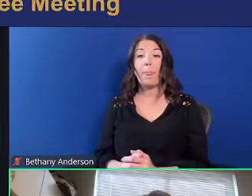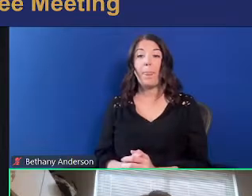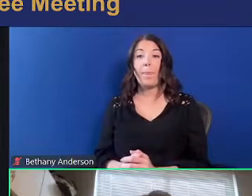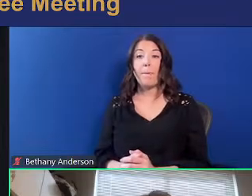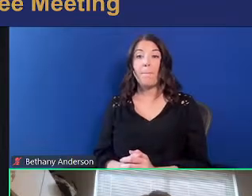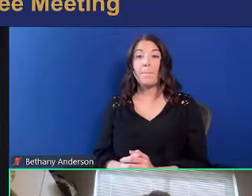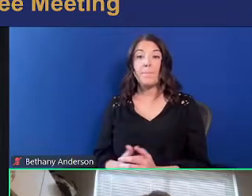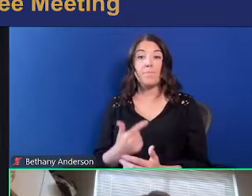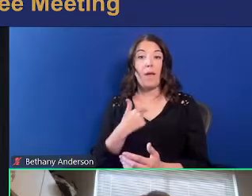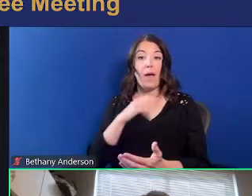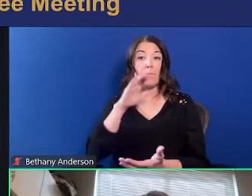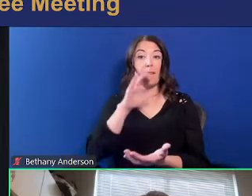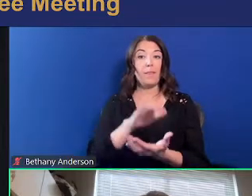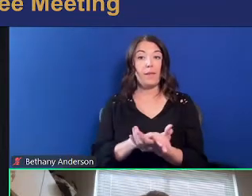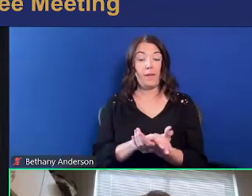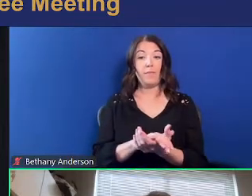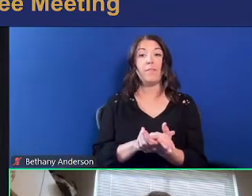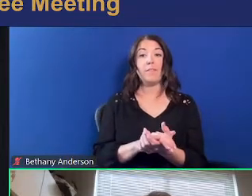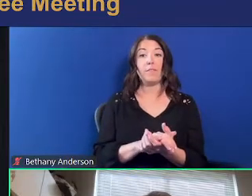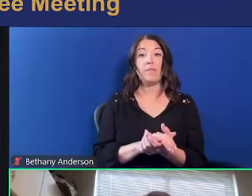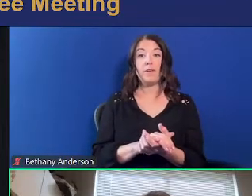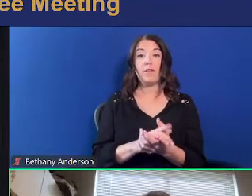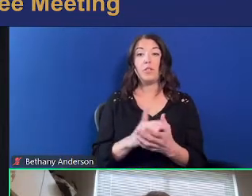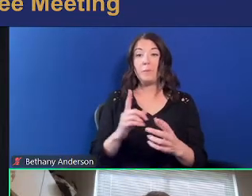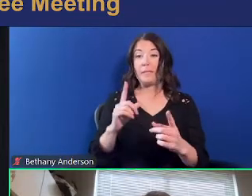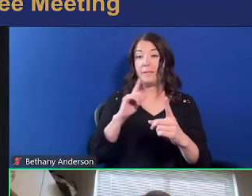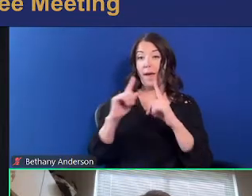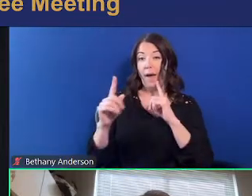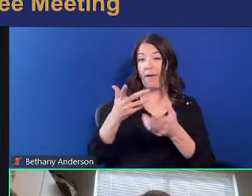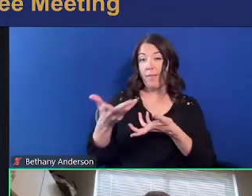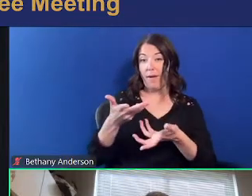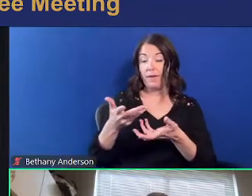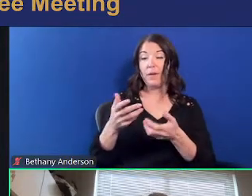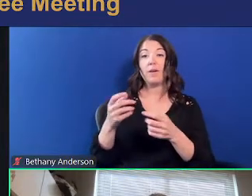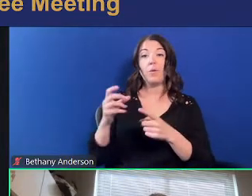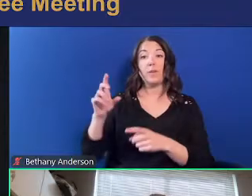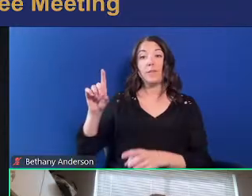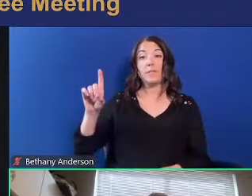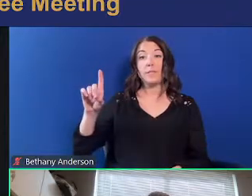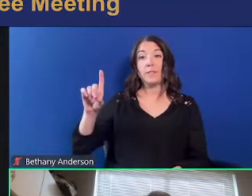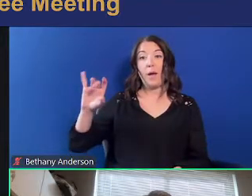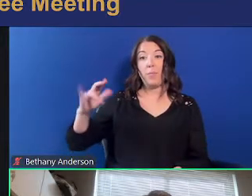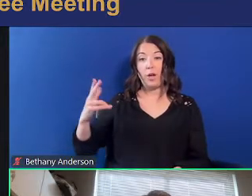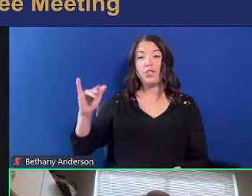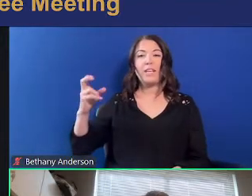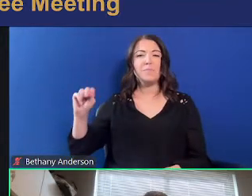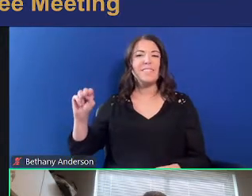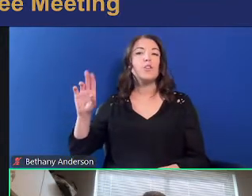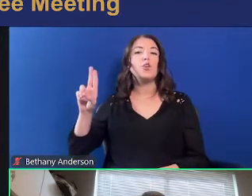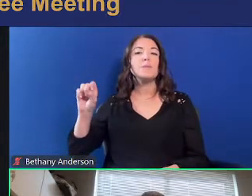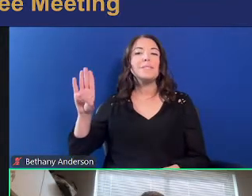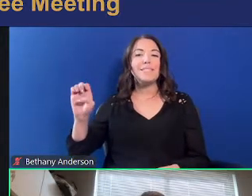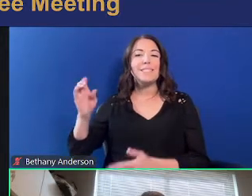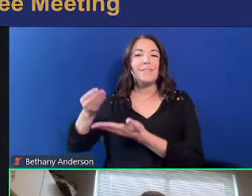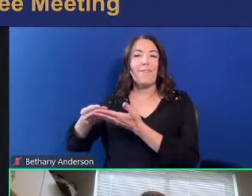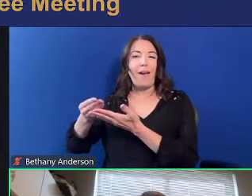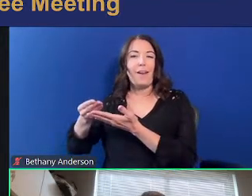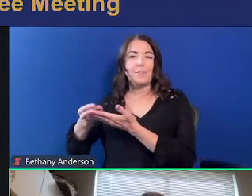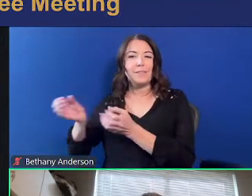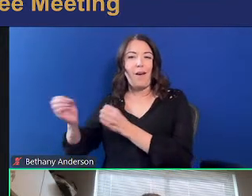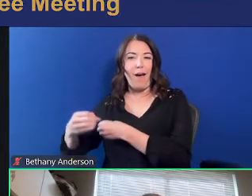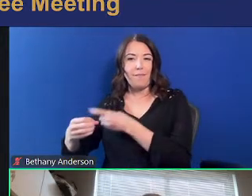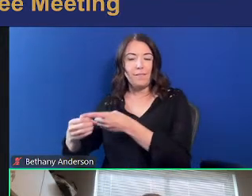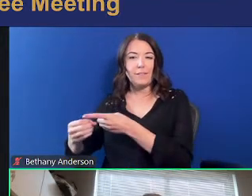I believe there's been a dialogue between Deborah Jacobson, the USBE Finance Office, and a member